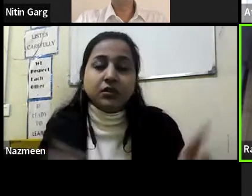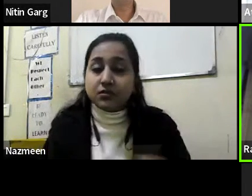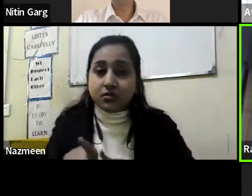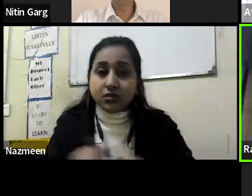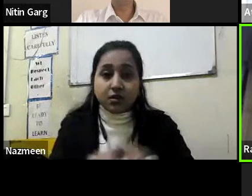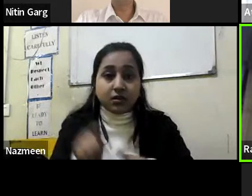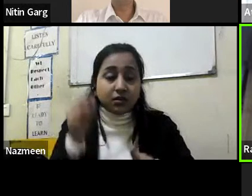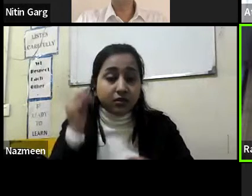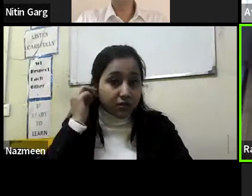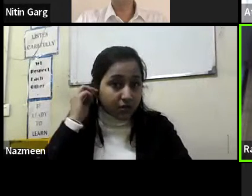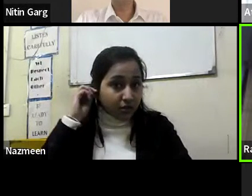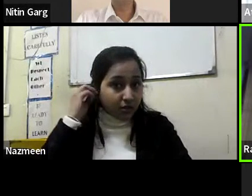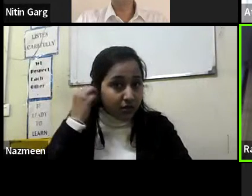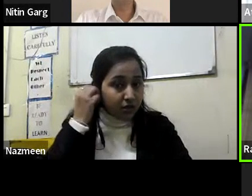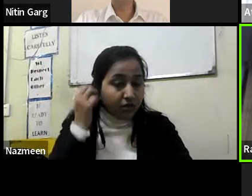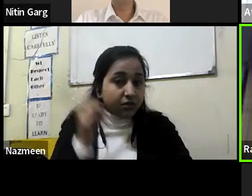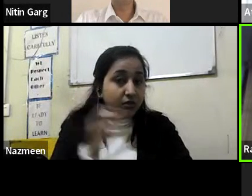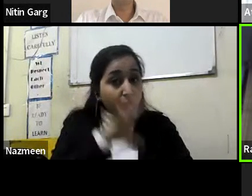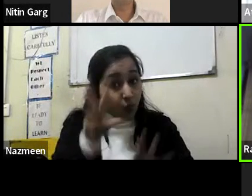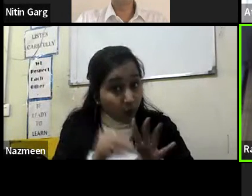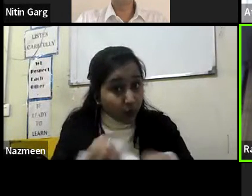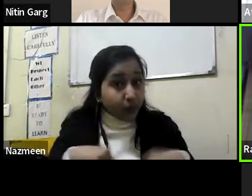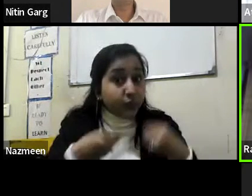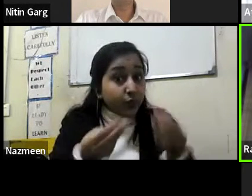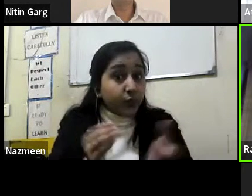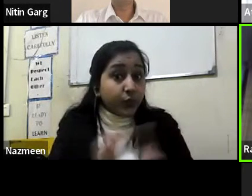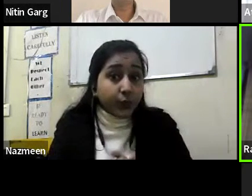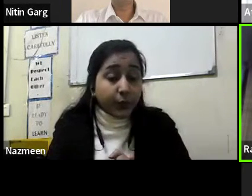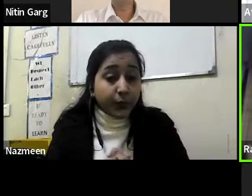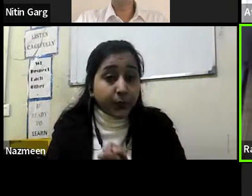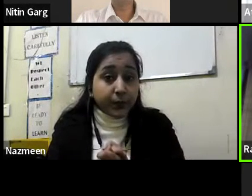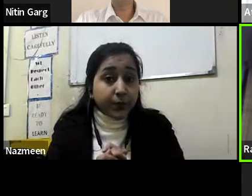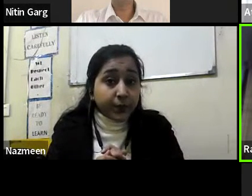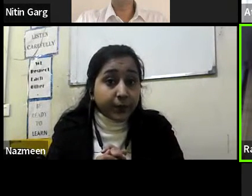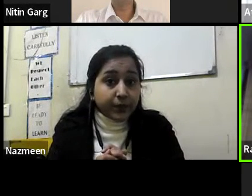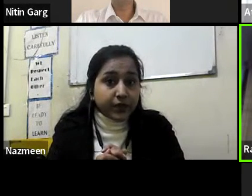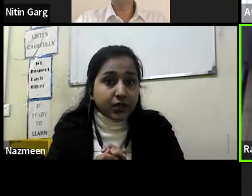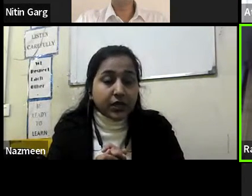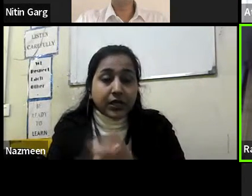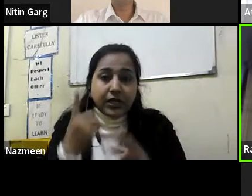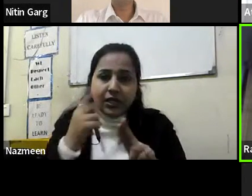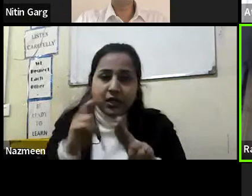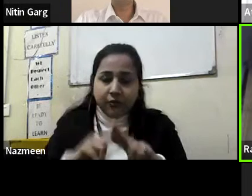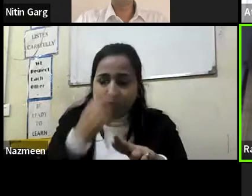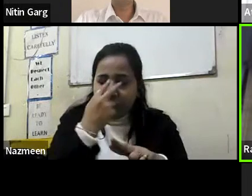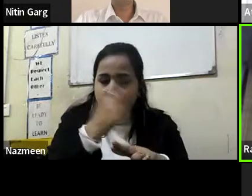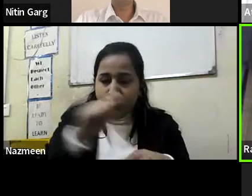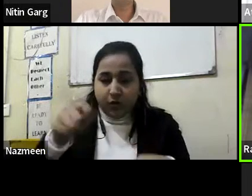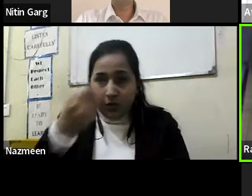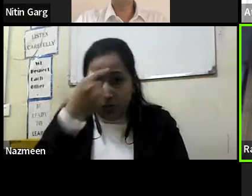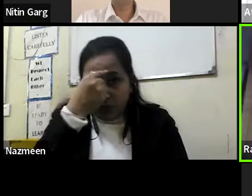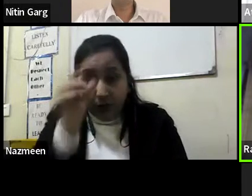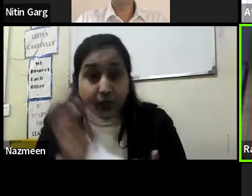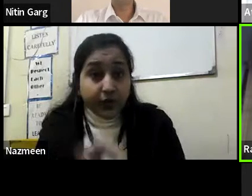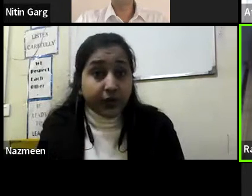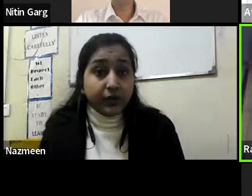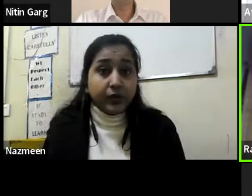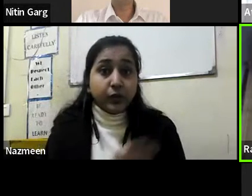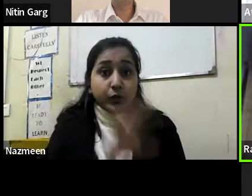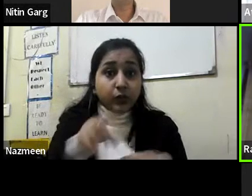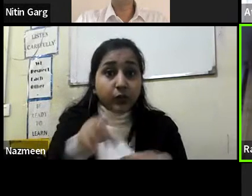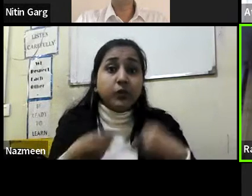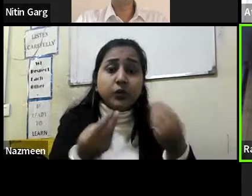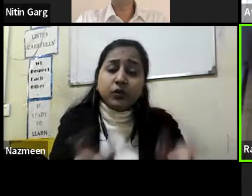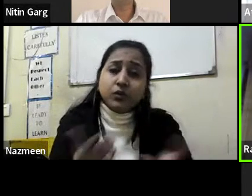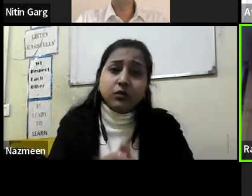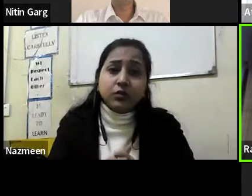not computational thinking in children for children with vision impairments? Like why are they getting missed out in STEM education? Why are